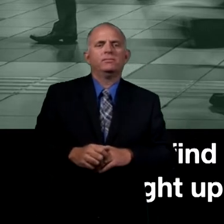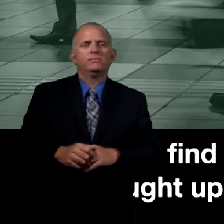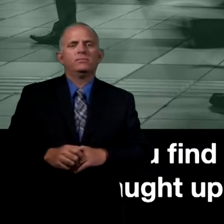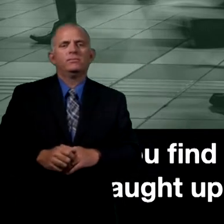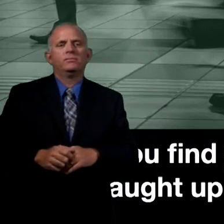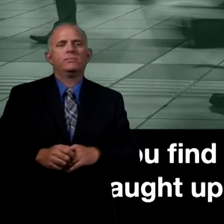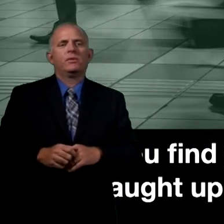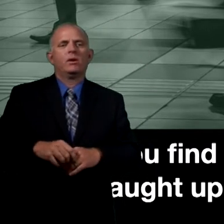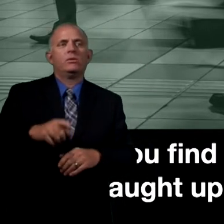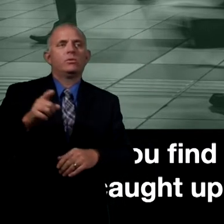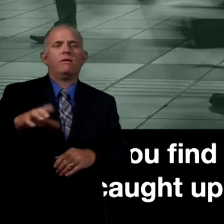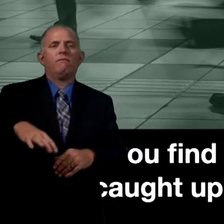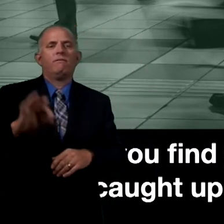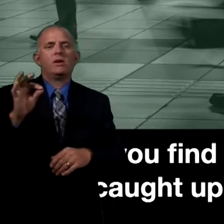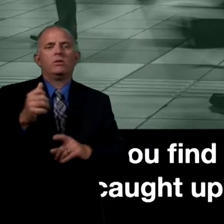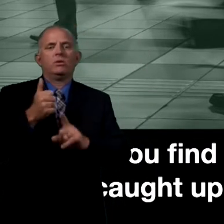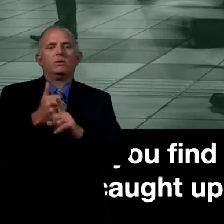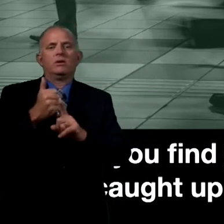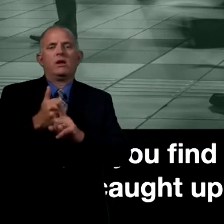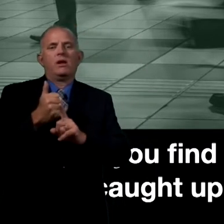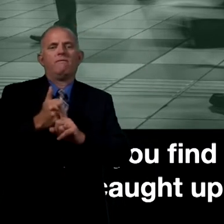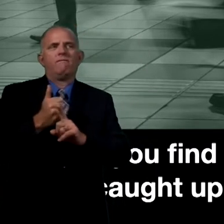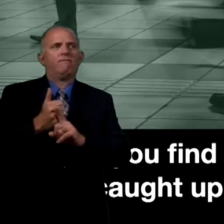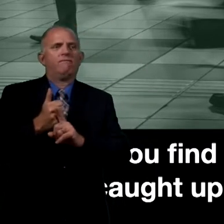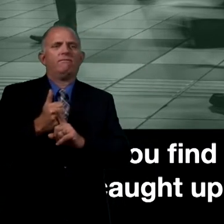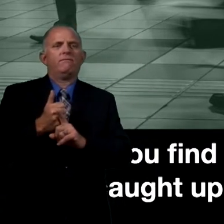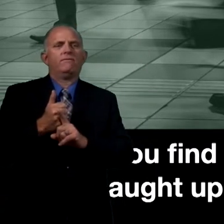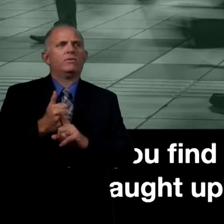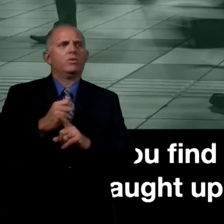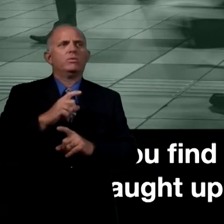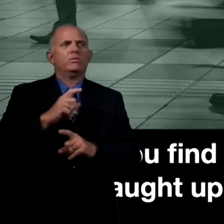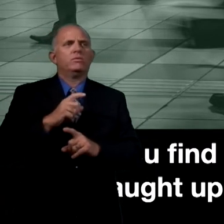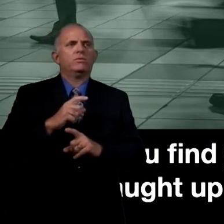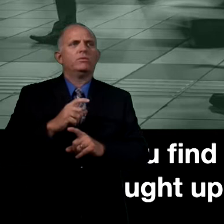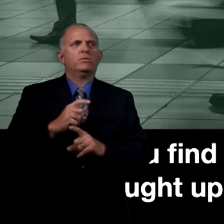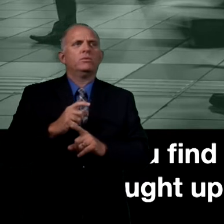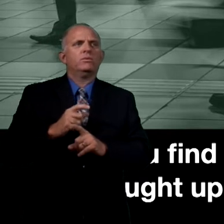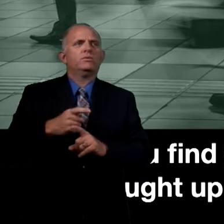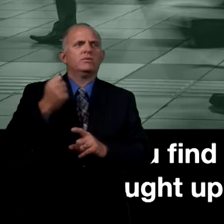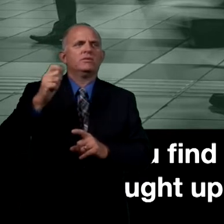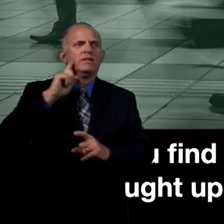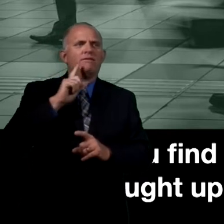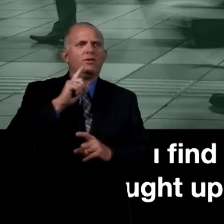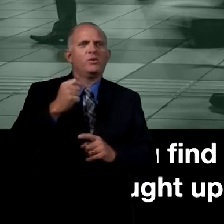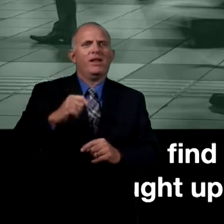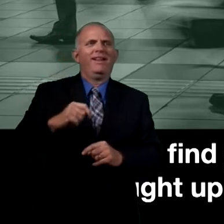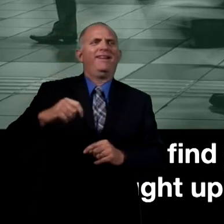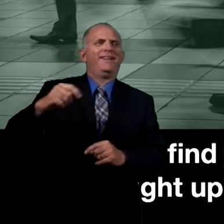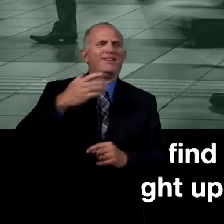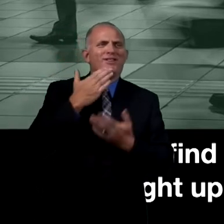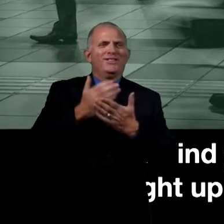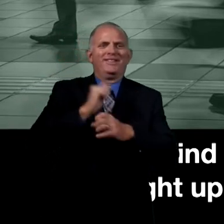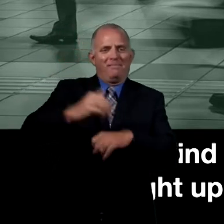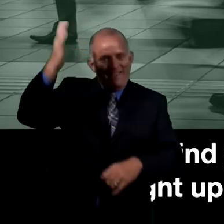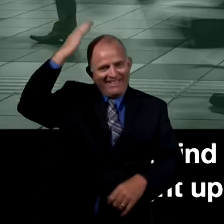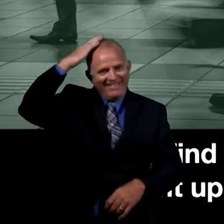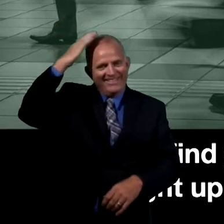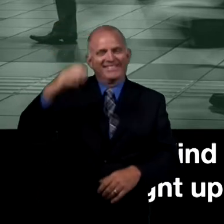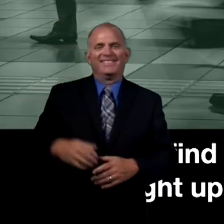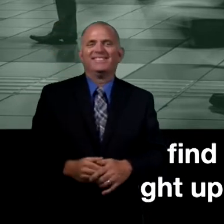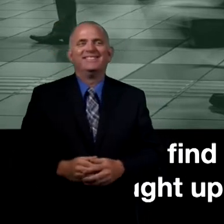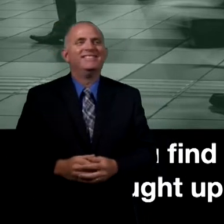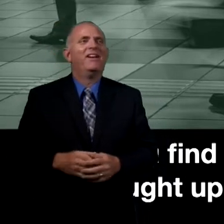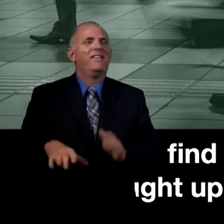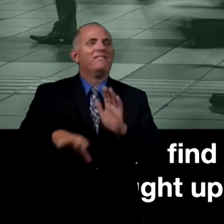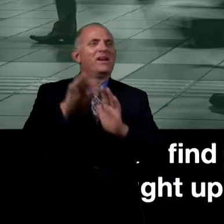yourself that, is that deaf interpreter really that he's trying to do that? I was going to pat him on the head and tell him he did a good job, but I guess I won't. Do you find yourself